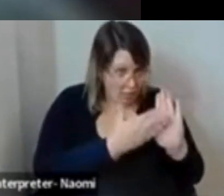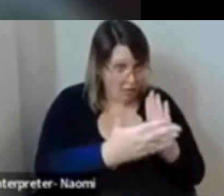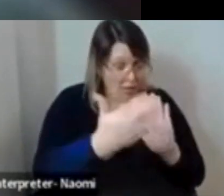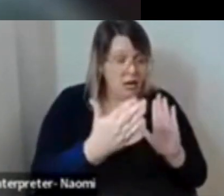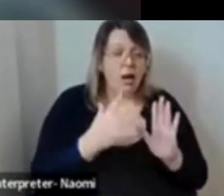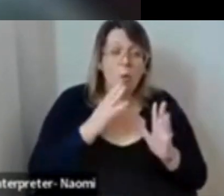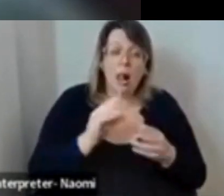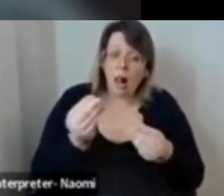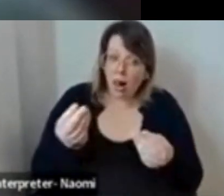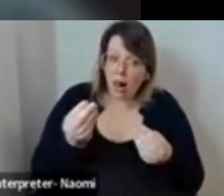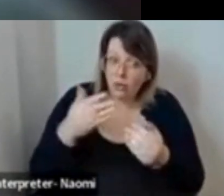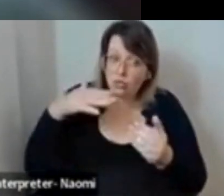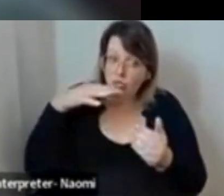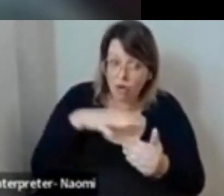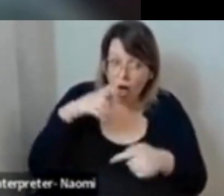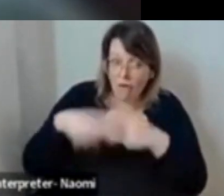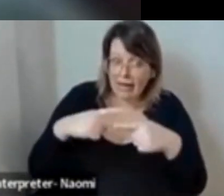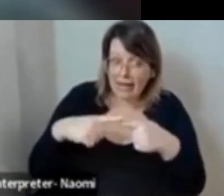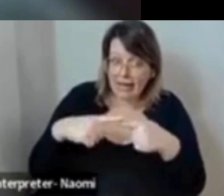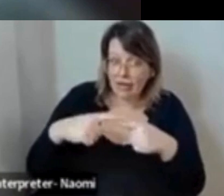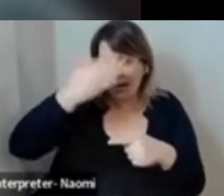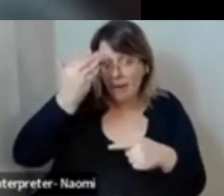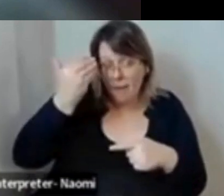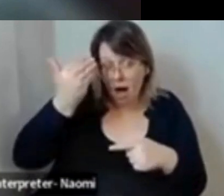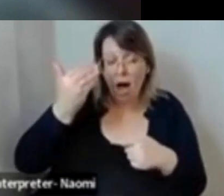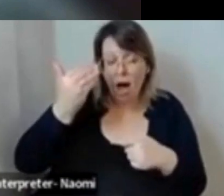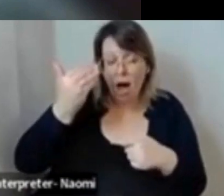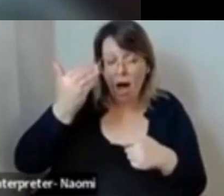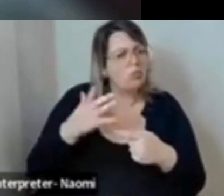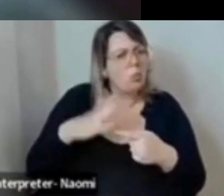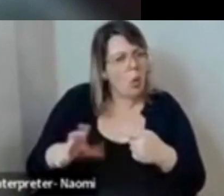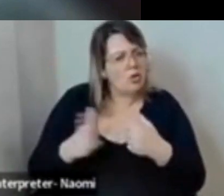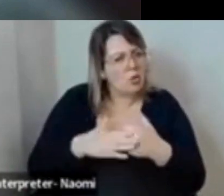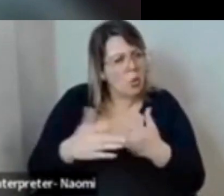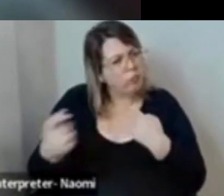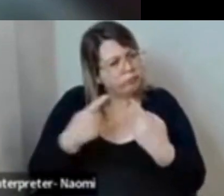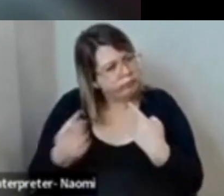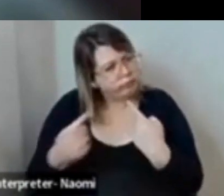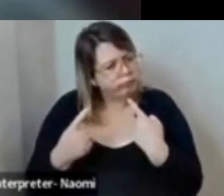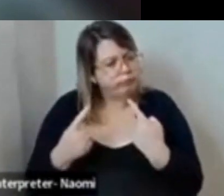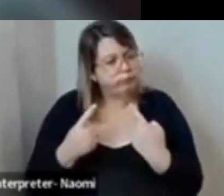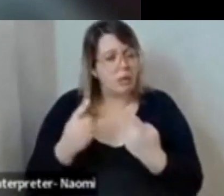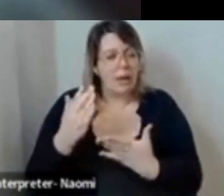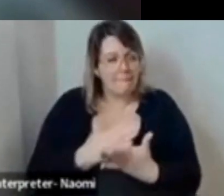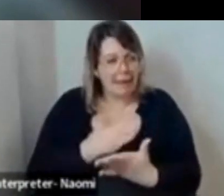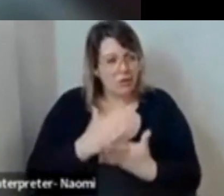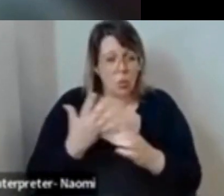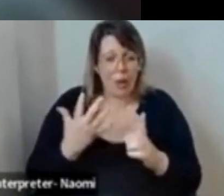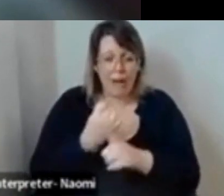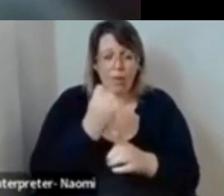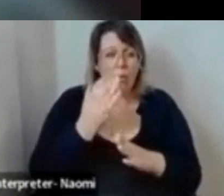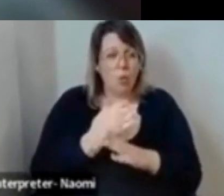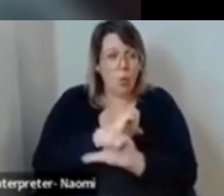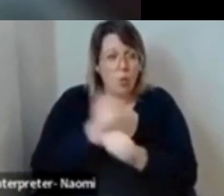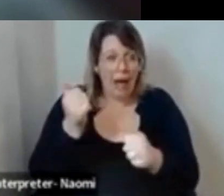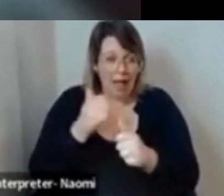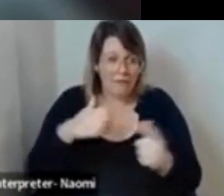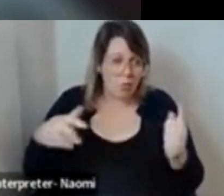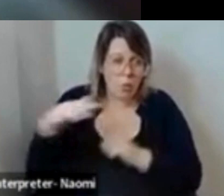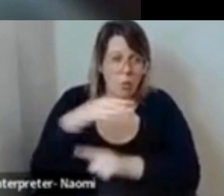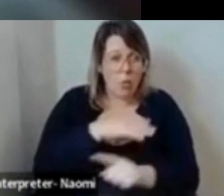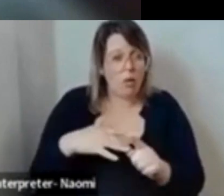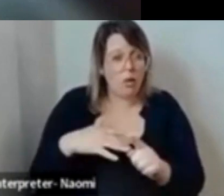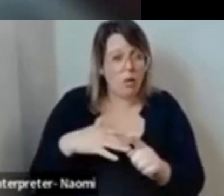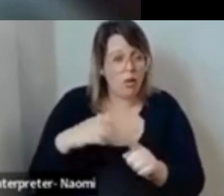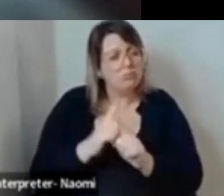that in the summer next year. So that's certainly something where we'd like to look at making sure that those outcomes really work for everyone and really kind of thinking about kind